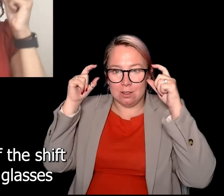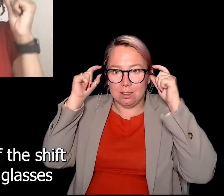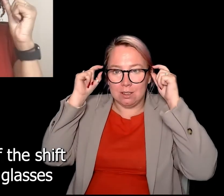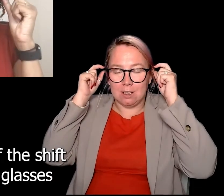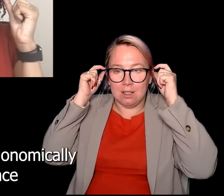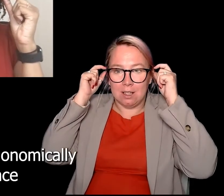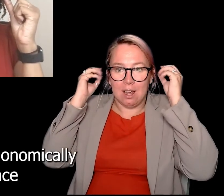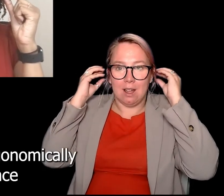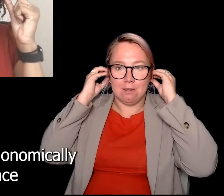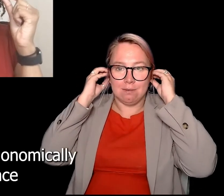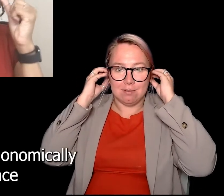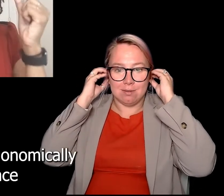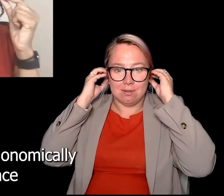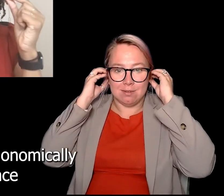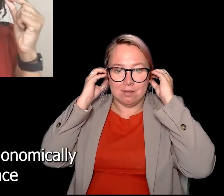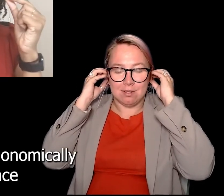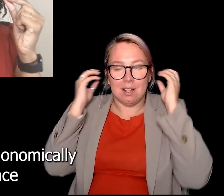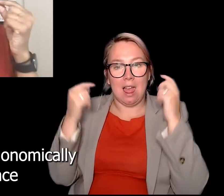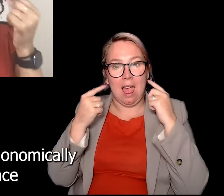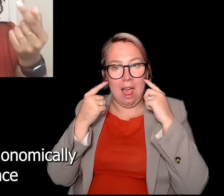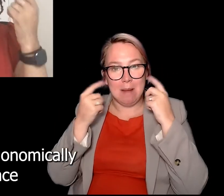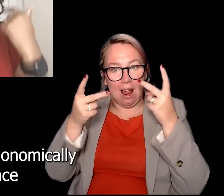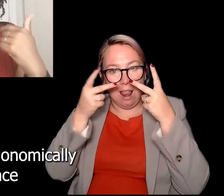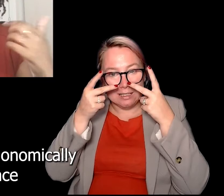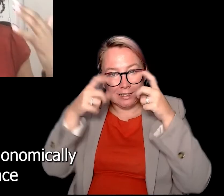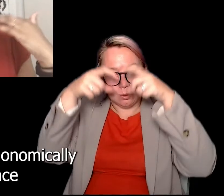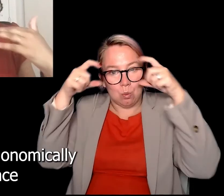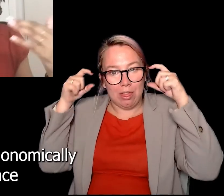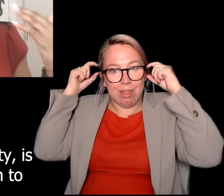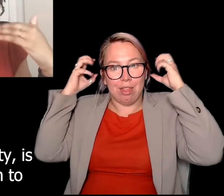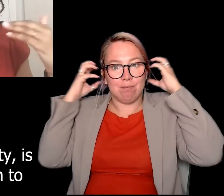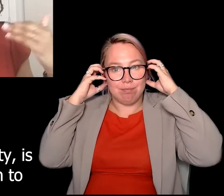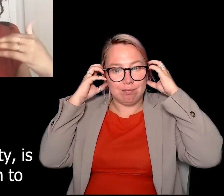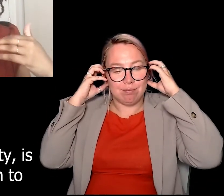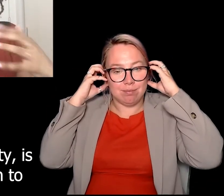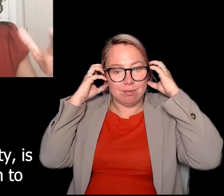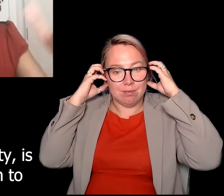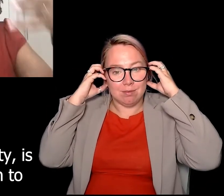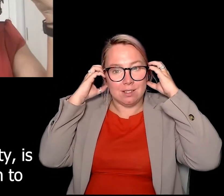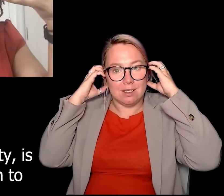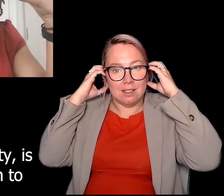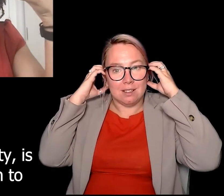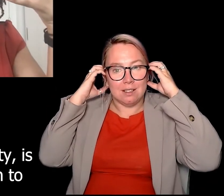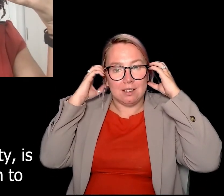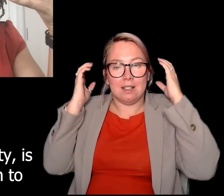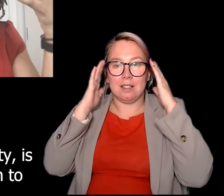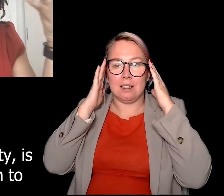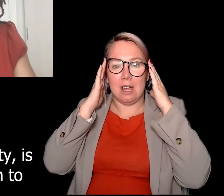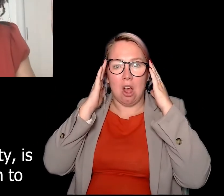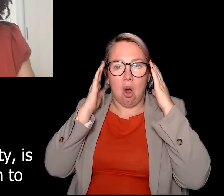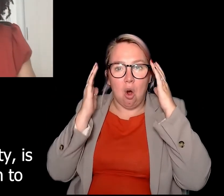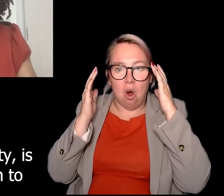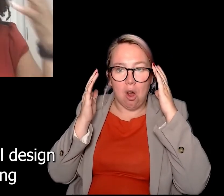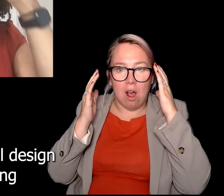what about a glasses type thing, which is already ergonomically kind of designed to fit more face types, have more flexibility, is kind of what things